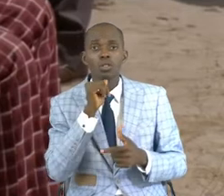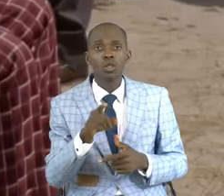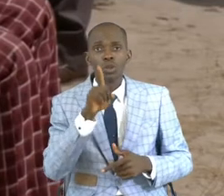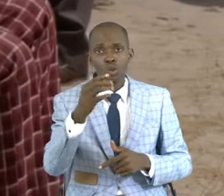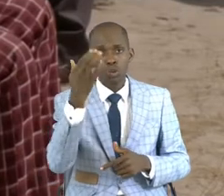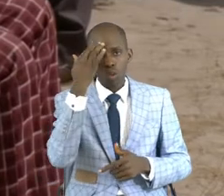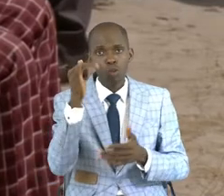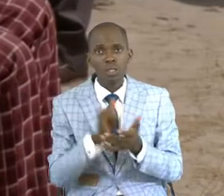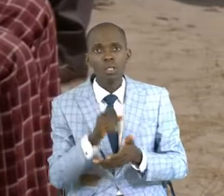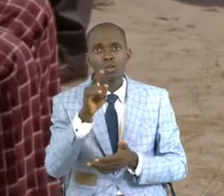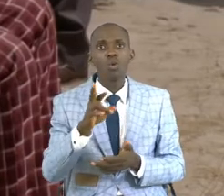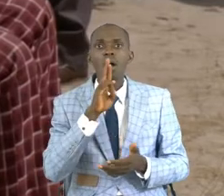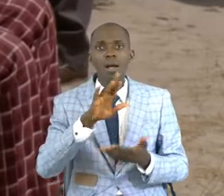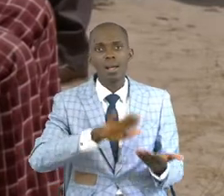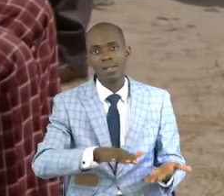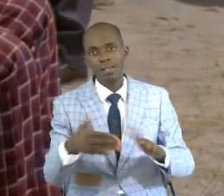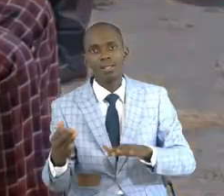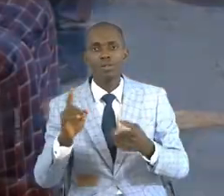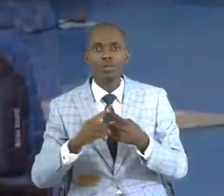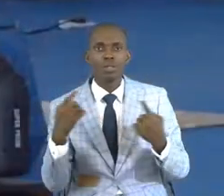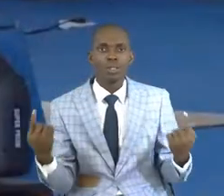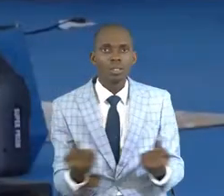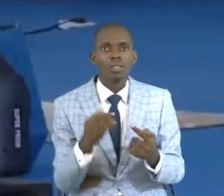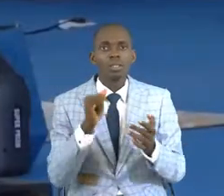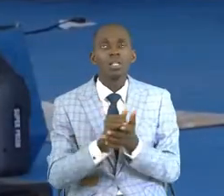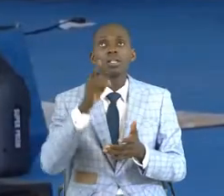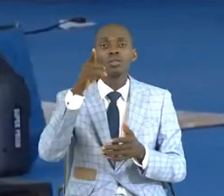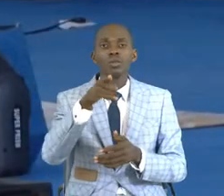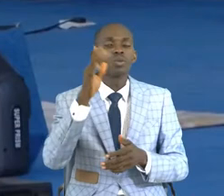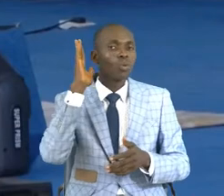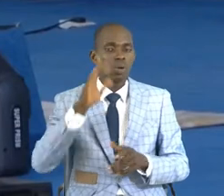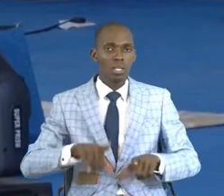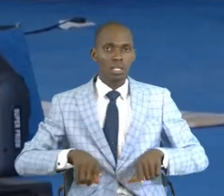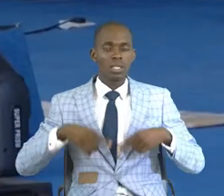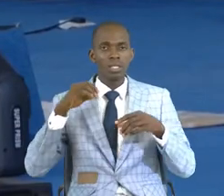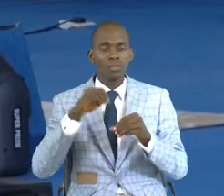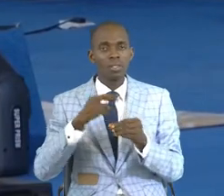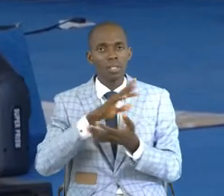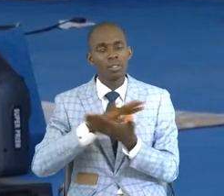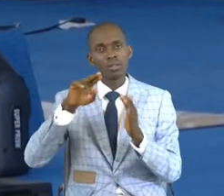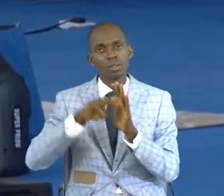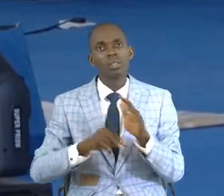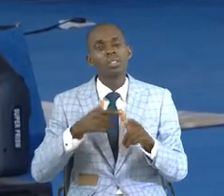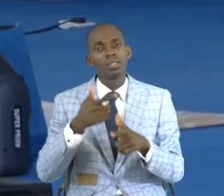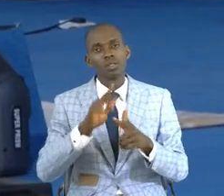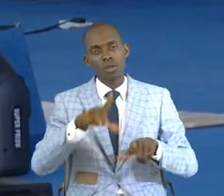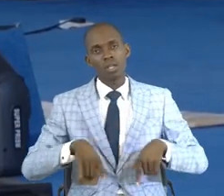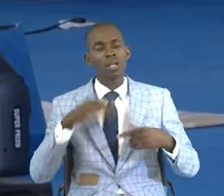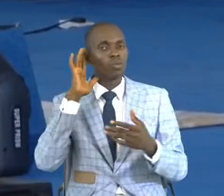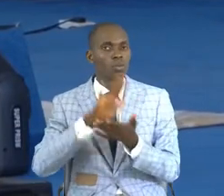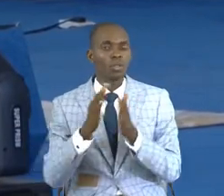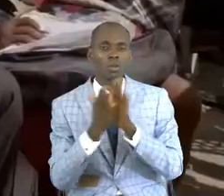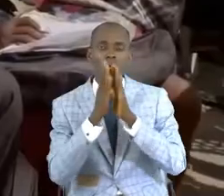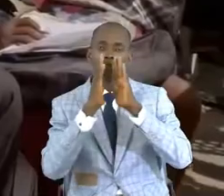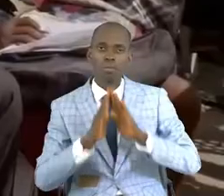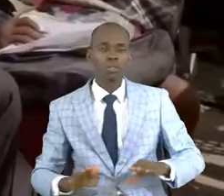to sin, that we should live in righteousness, our lives will be peaceful. Your own